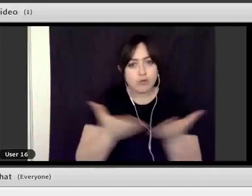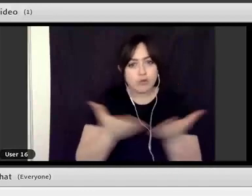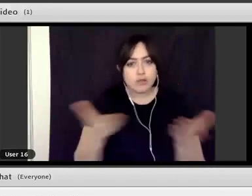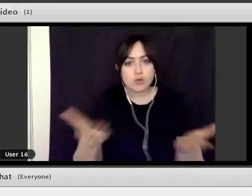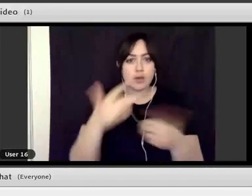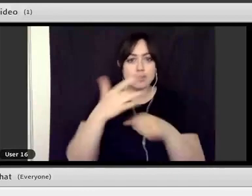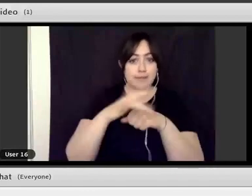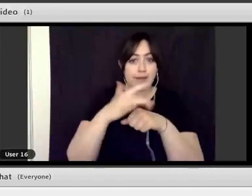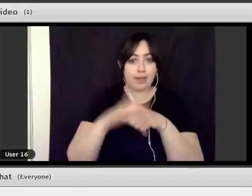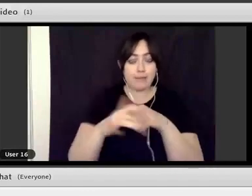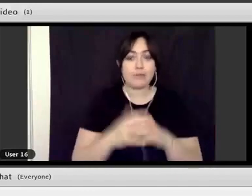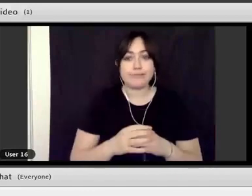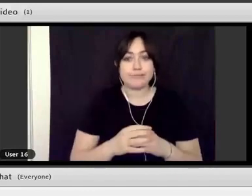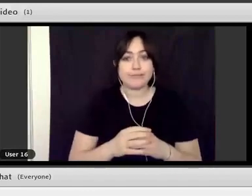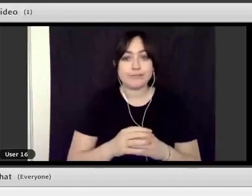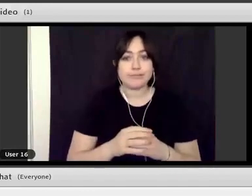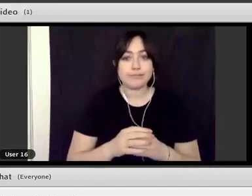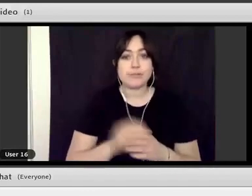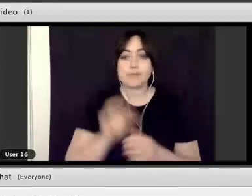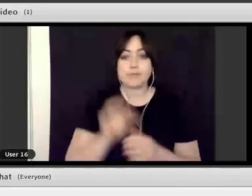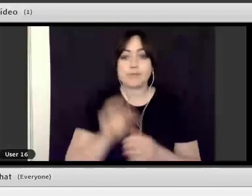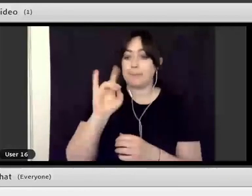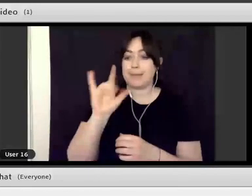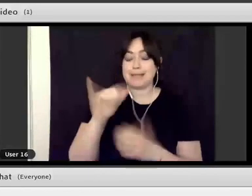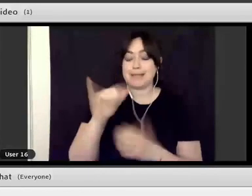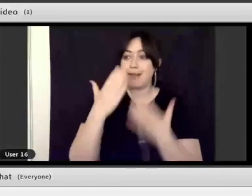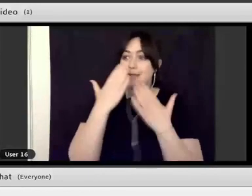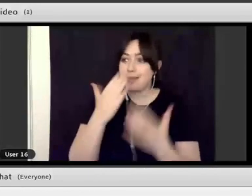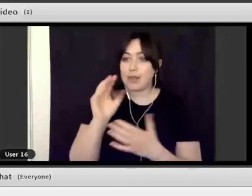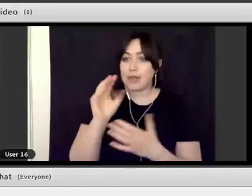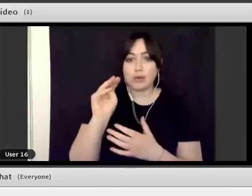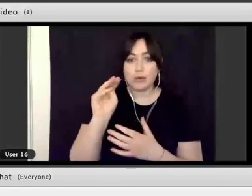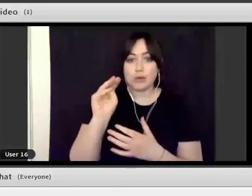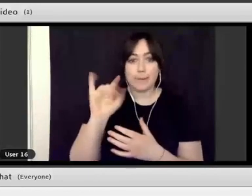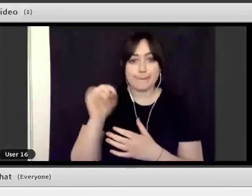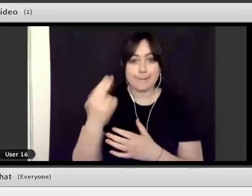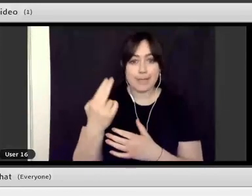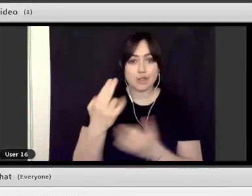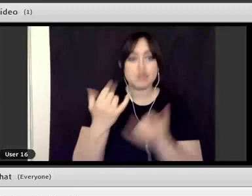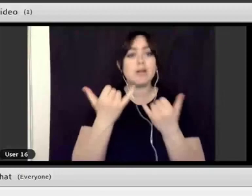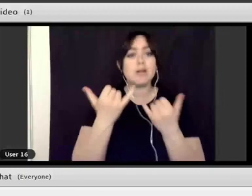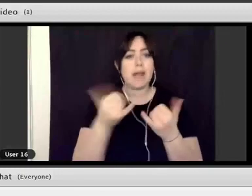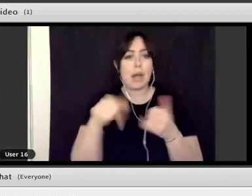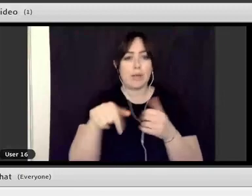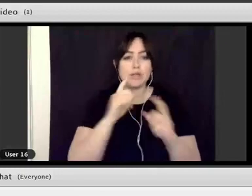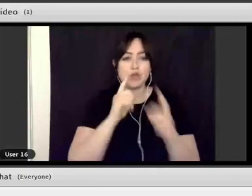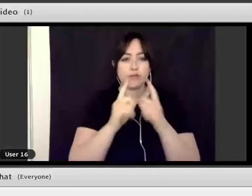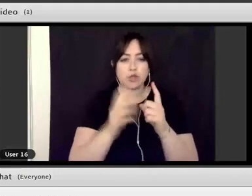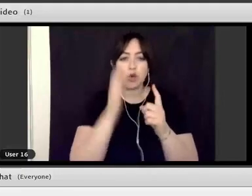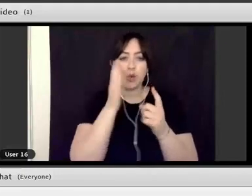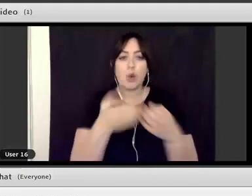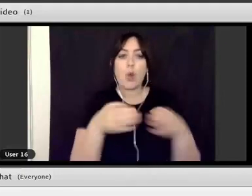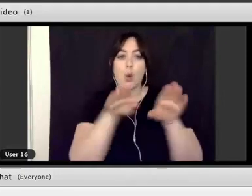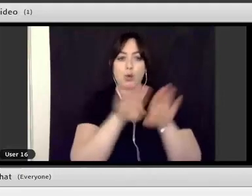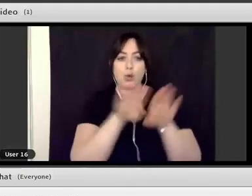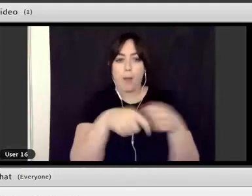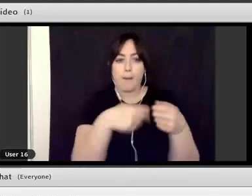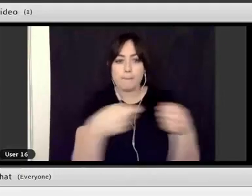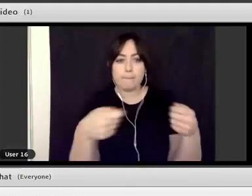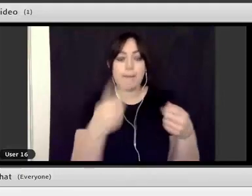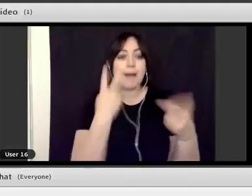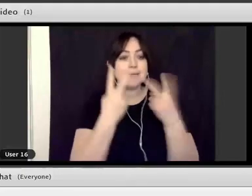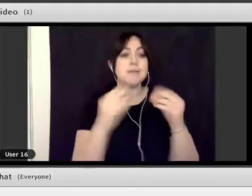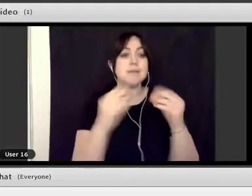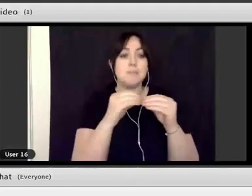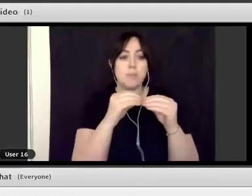Thank you so much, Mitch. So we are going to be closing up our conversation for now. I see a few more questions